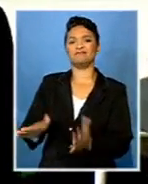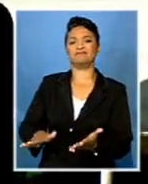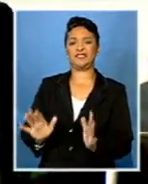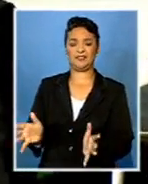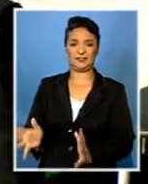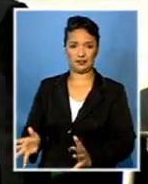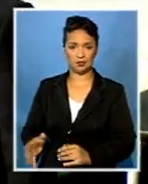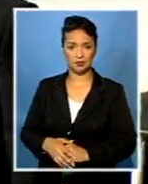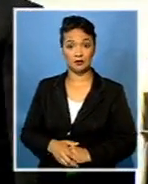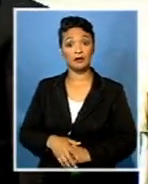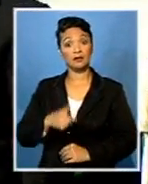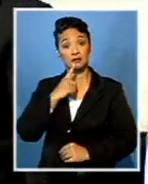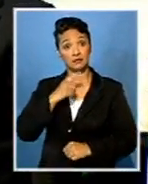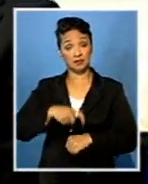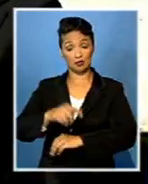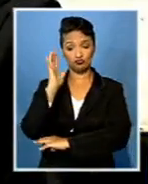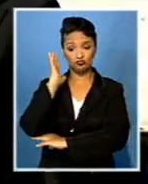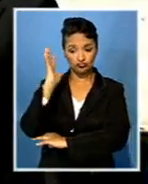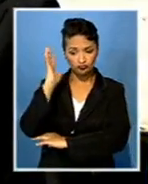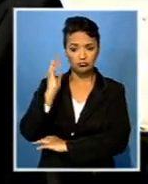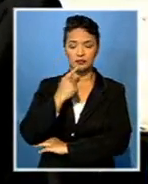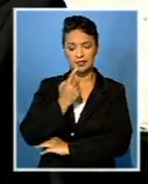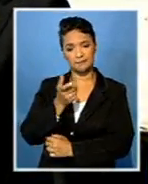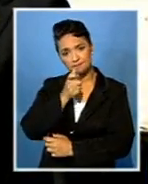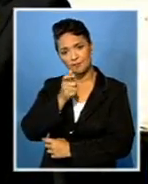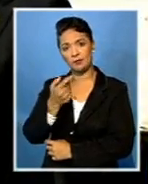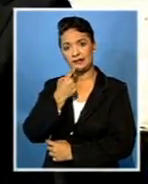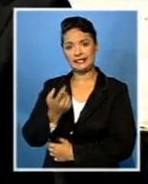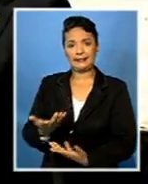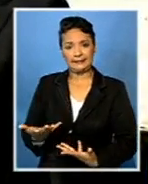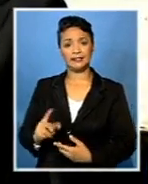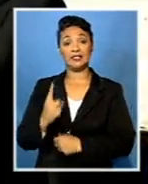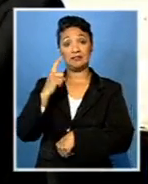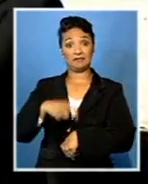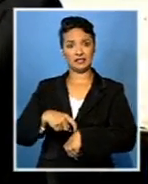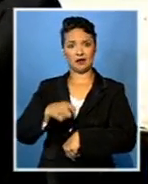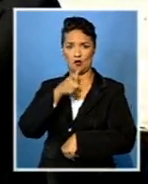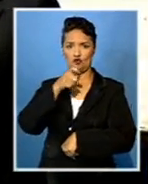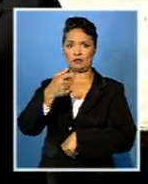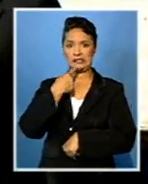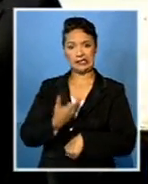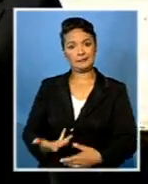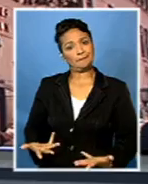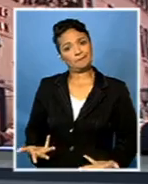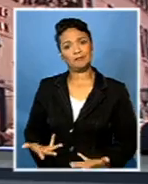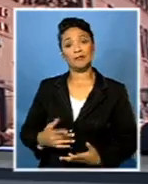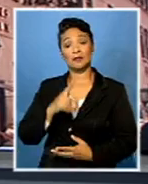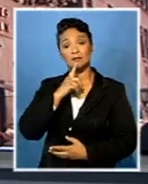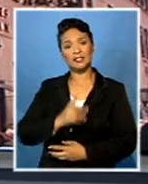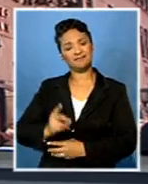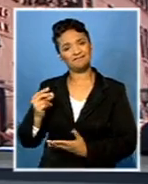Diopelo Thabane. In his speech, Thabane commented for the first time on the killing of his wife, saying that